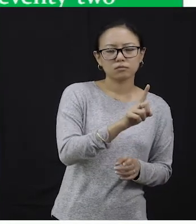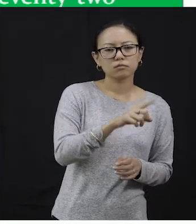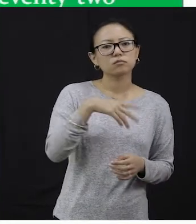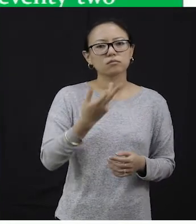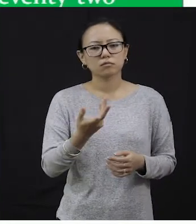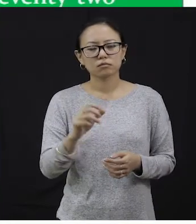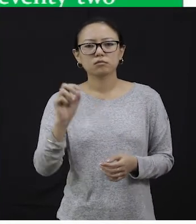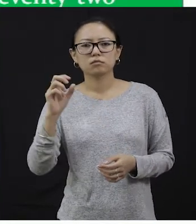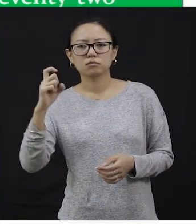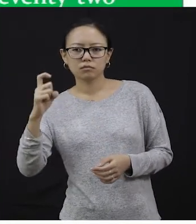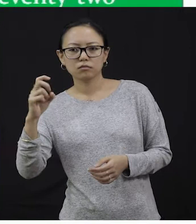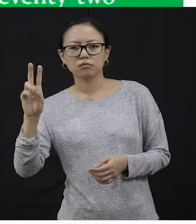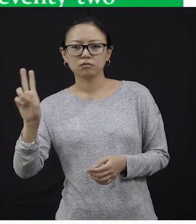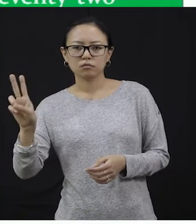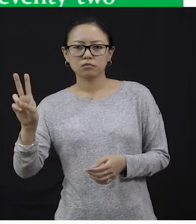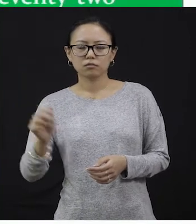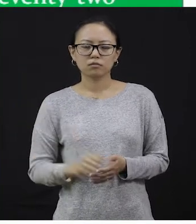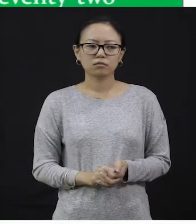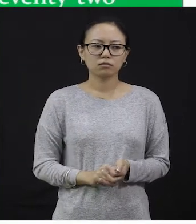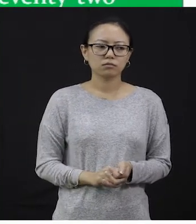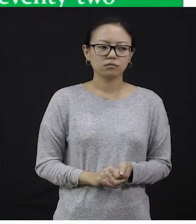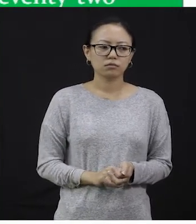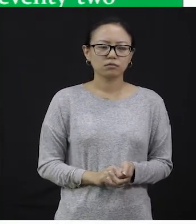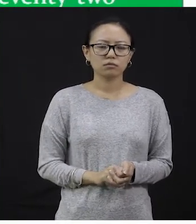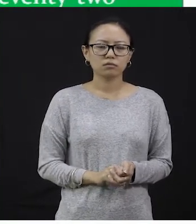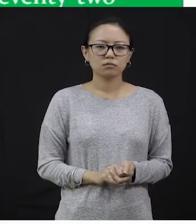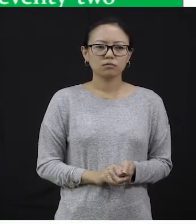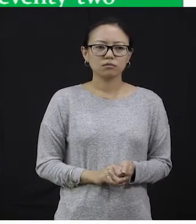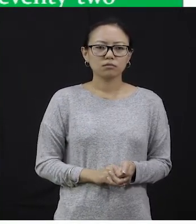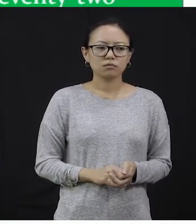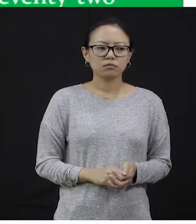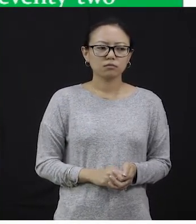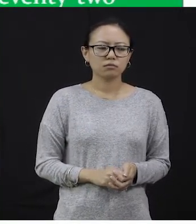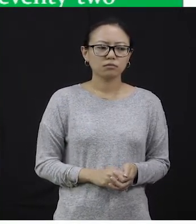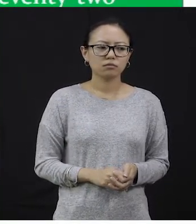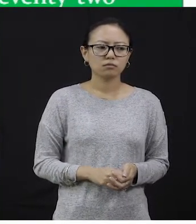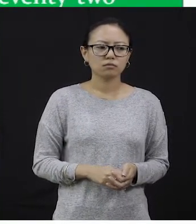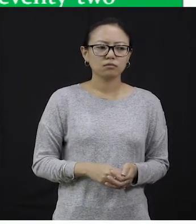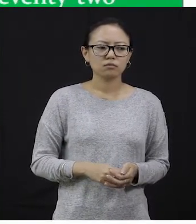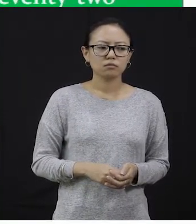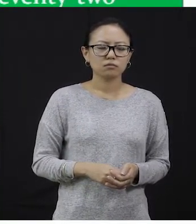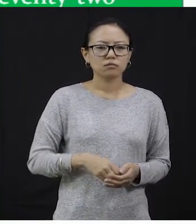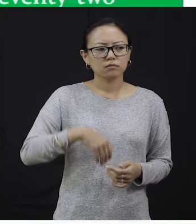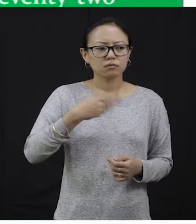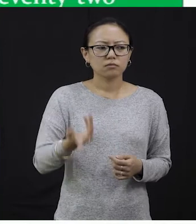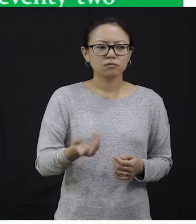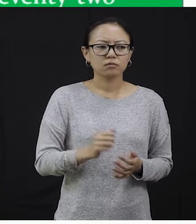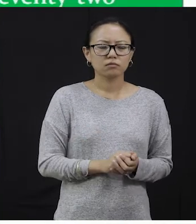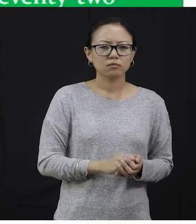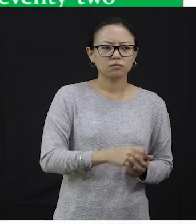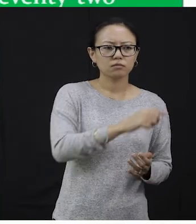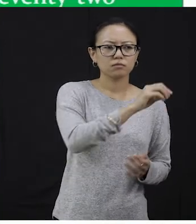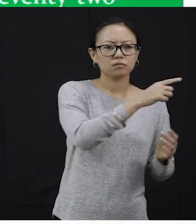So 172. The next number is that have done the right column, where on the left column it is